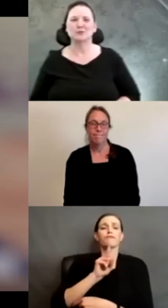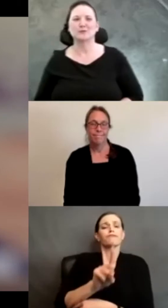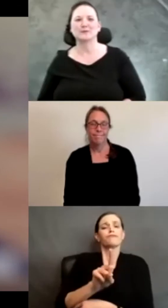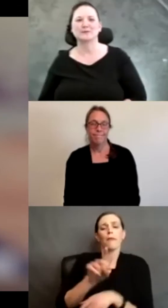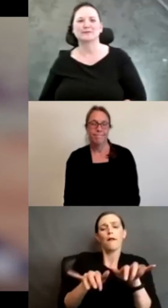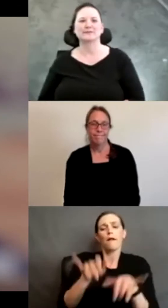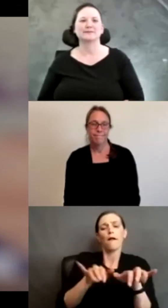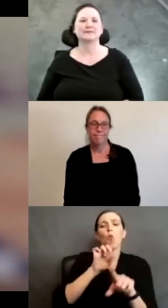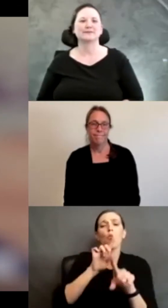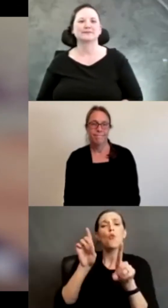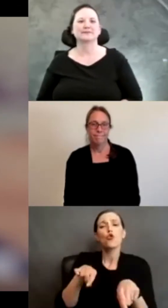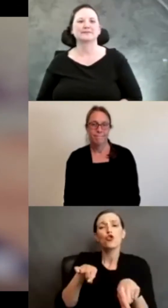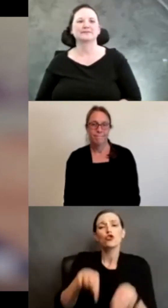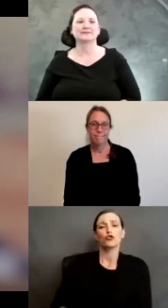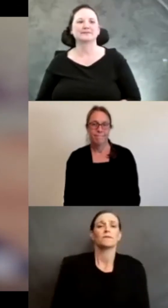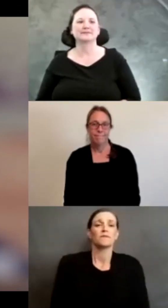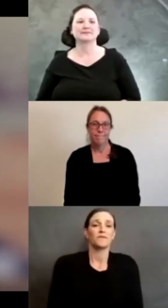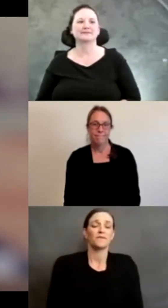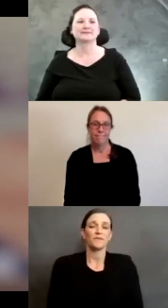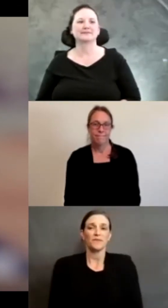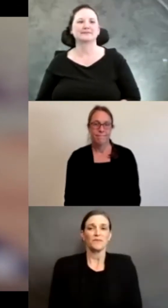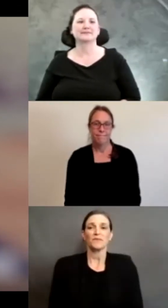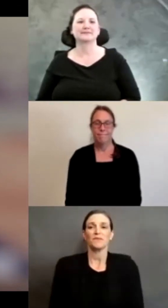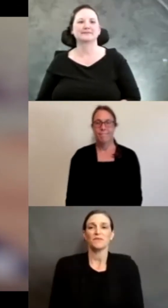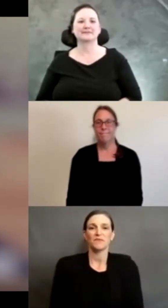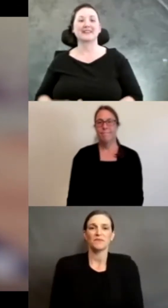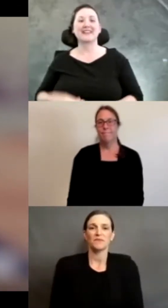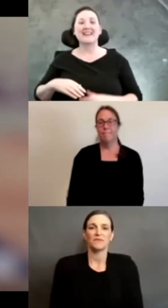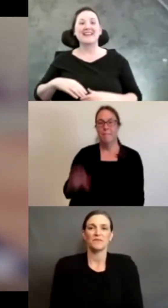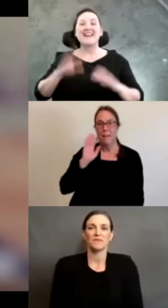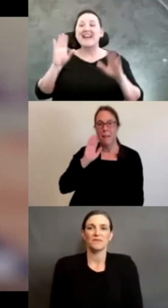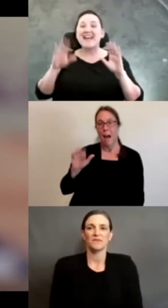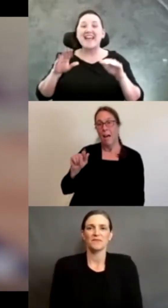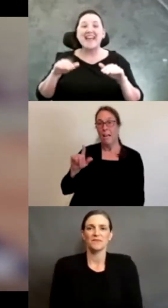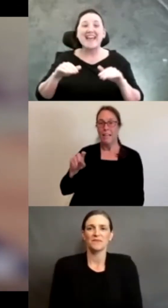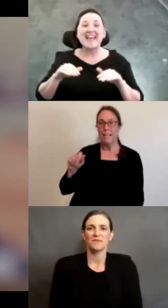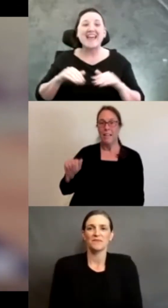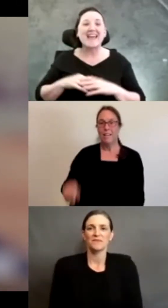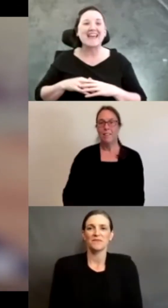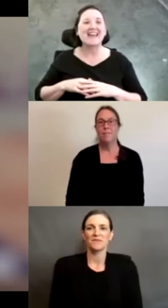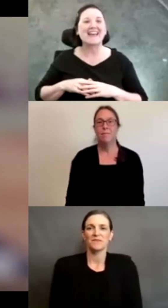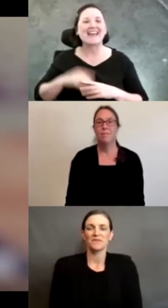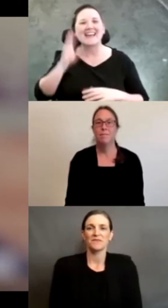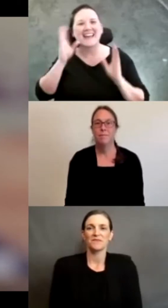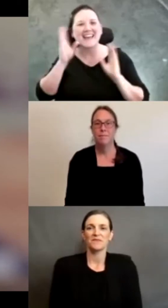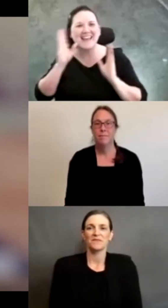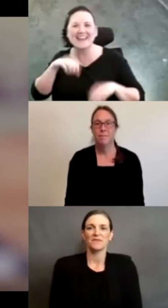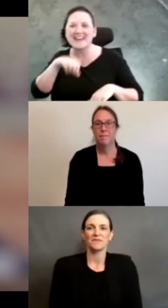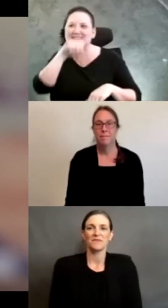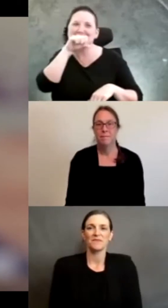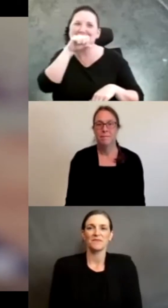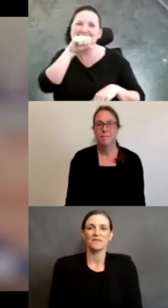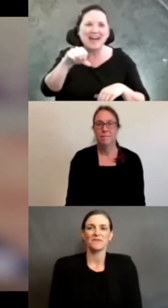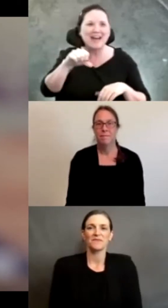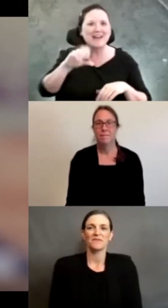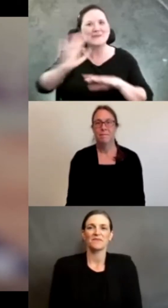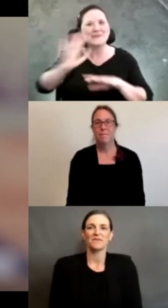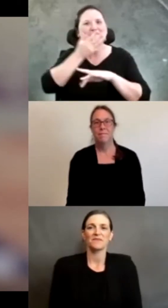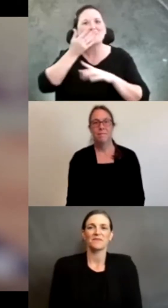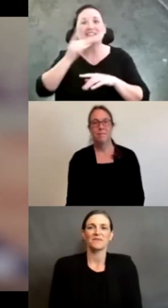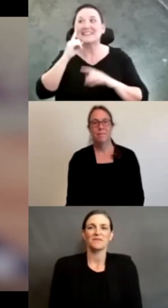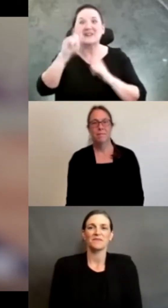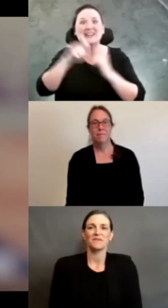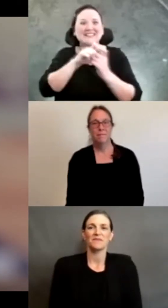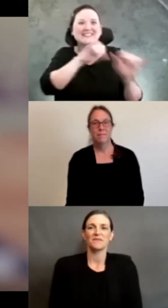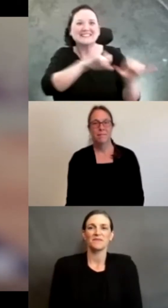Lita. Hey, y'all. I love the harmonies I'm hearing this morning. You sound just like Barbara on The Voice.